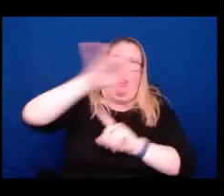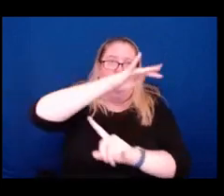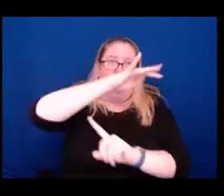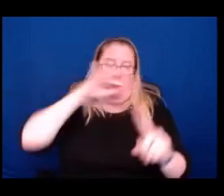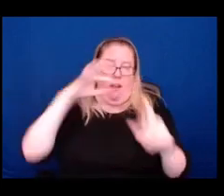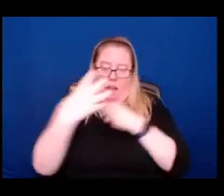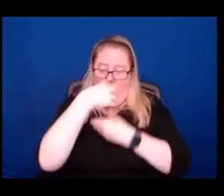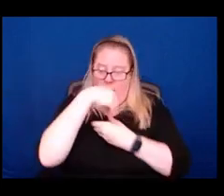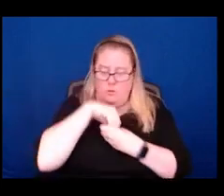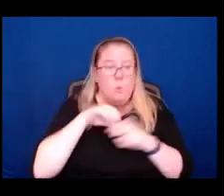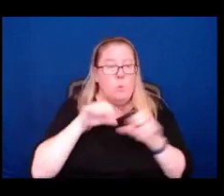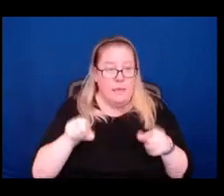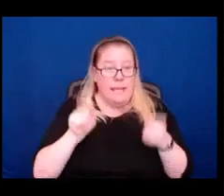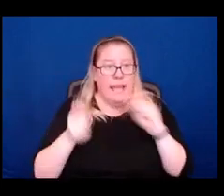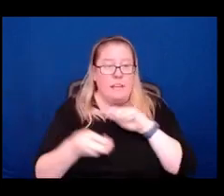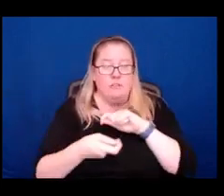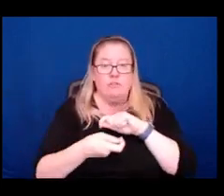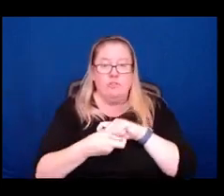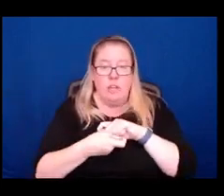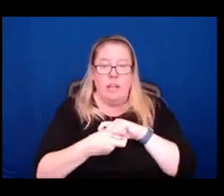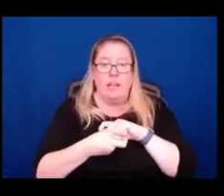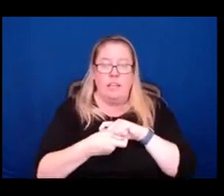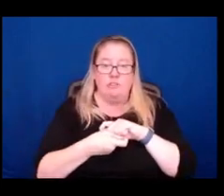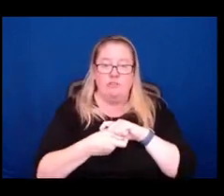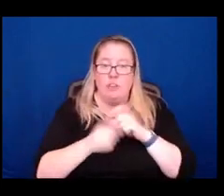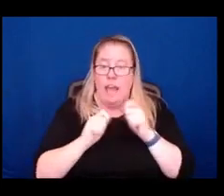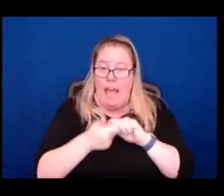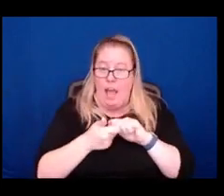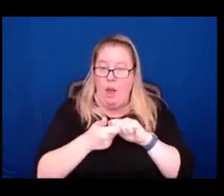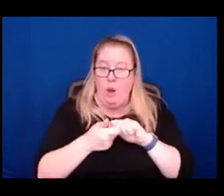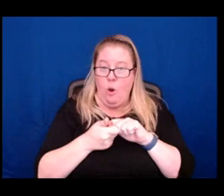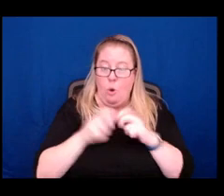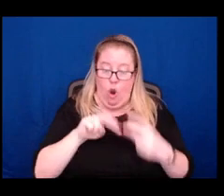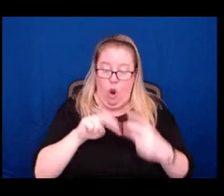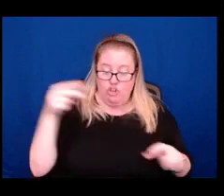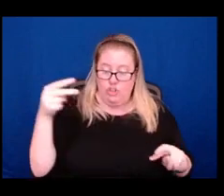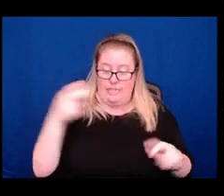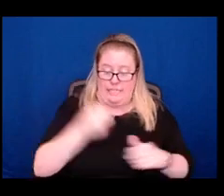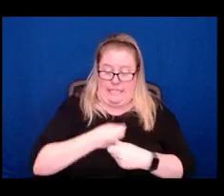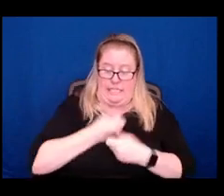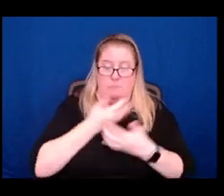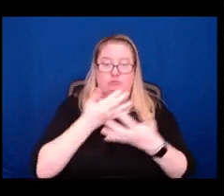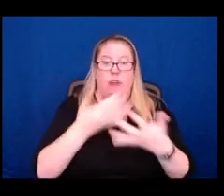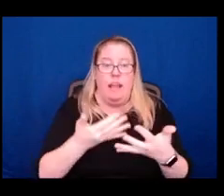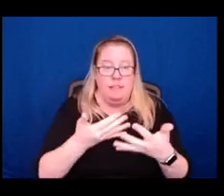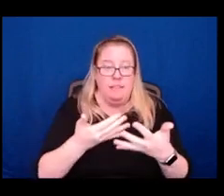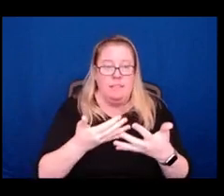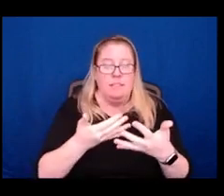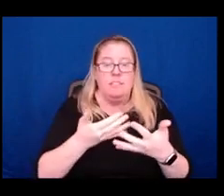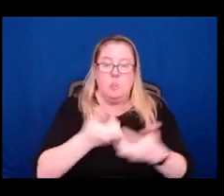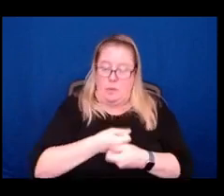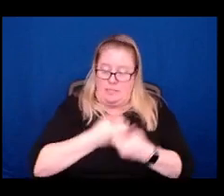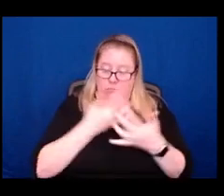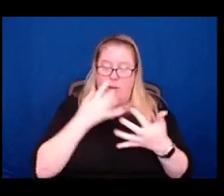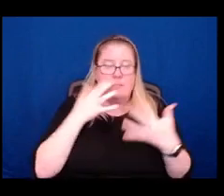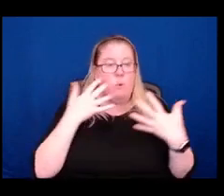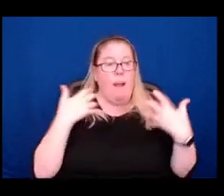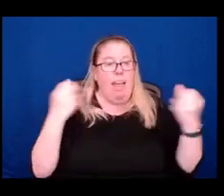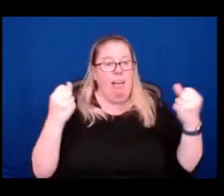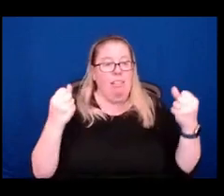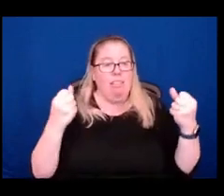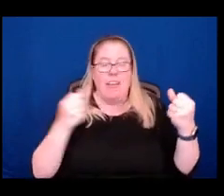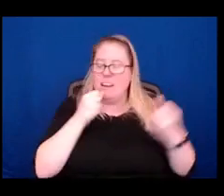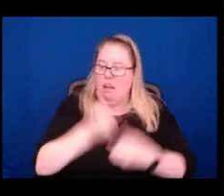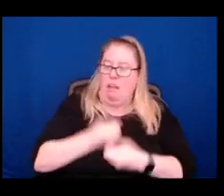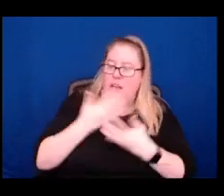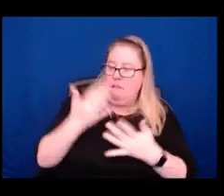actually can change the way our genes express so that we can express for health instead of disease,